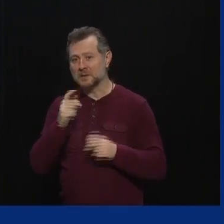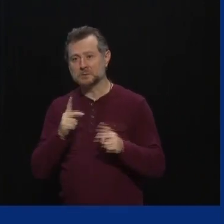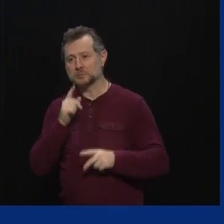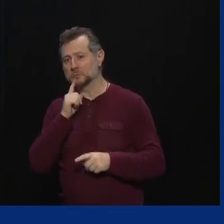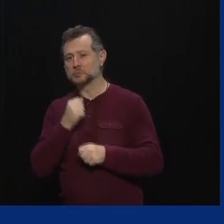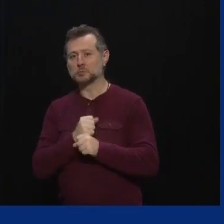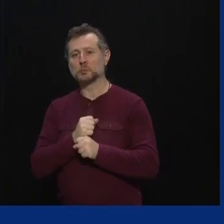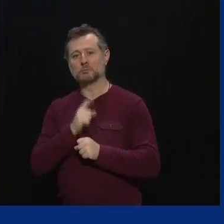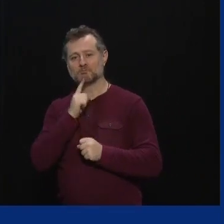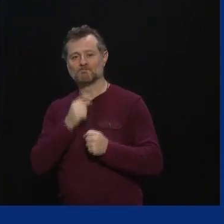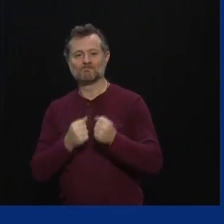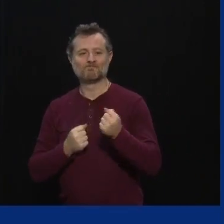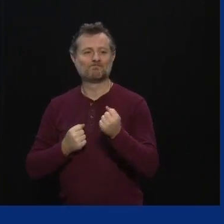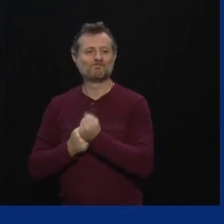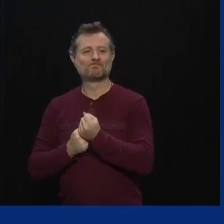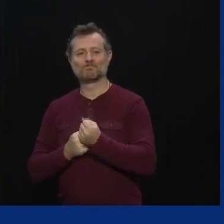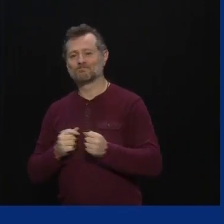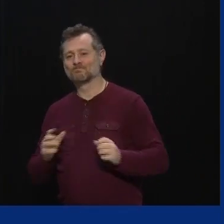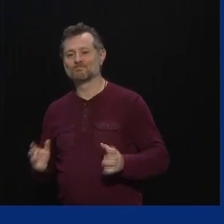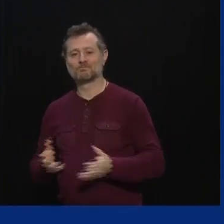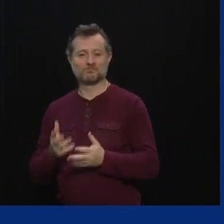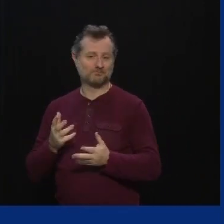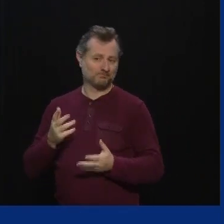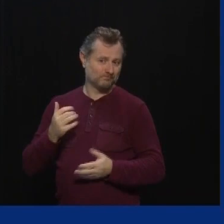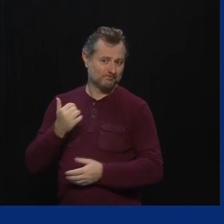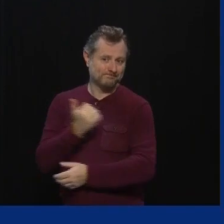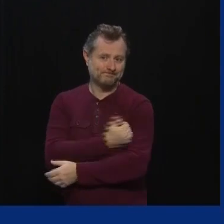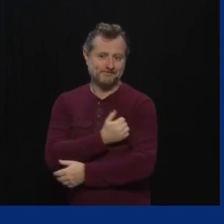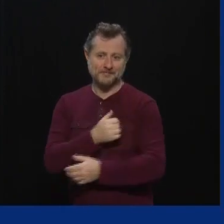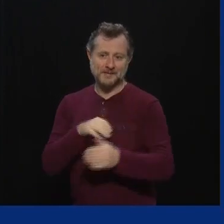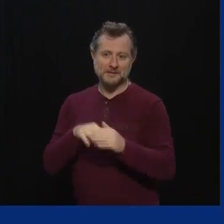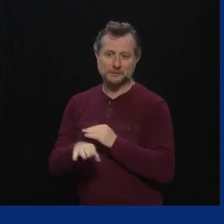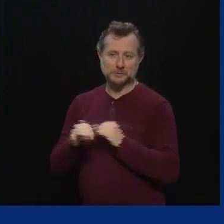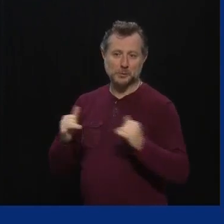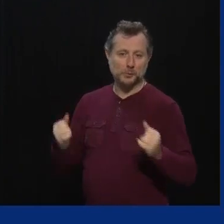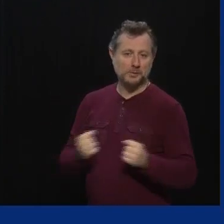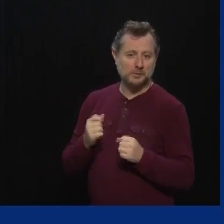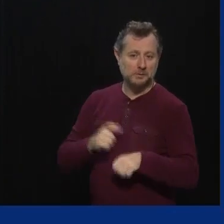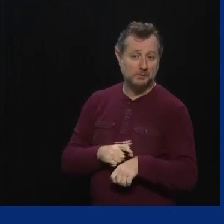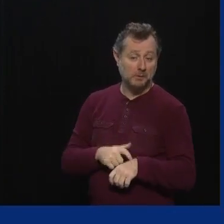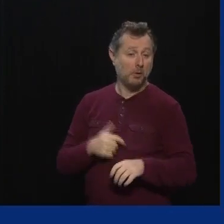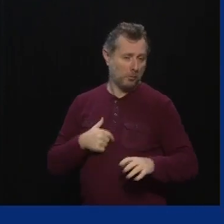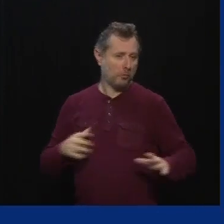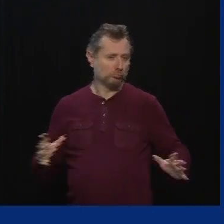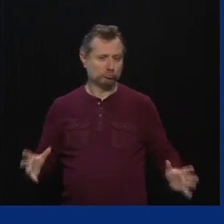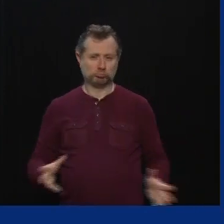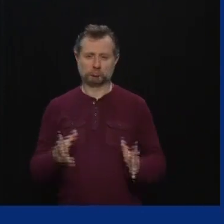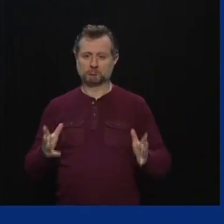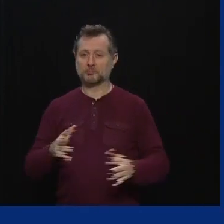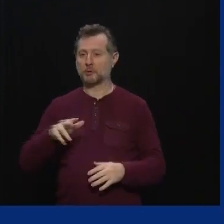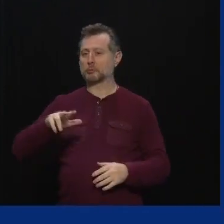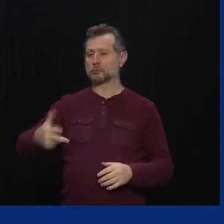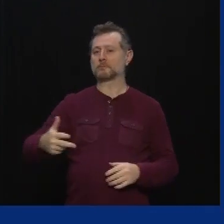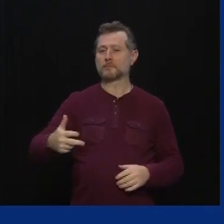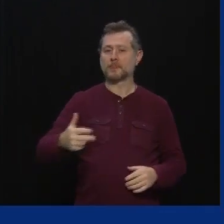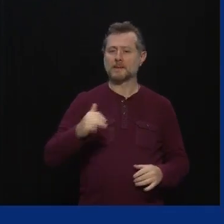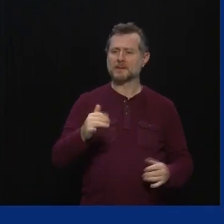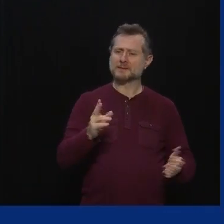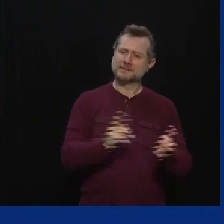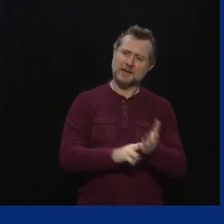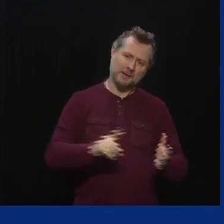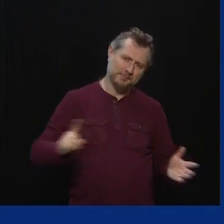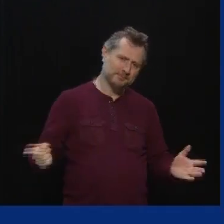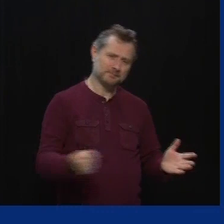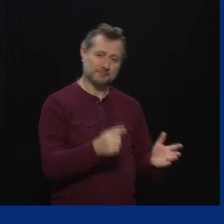So I continue to promote the boosters. You can sign up to get it now. Should have gotten your message. If